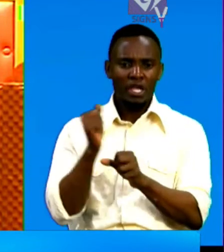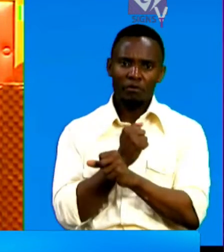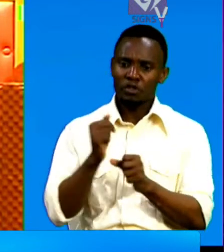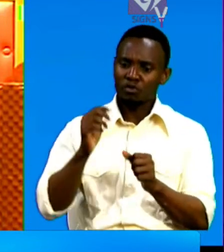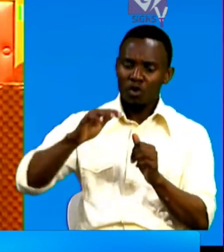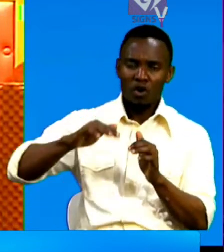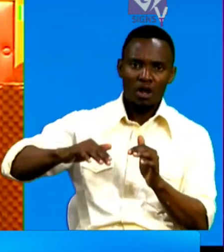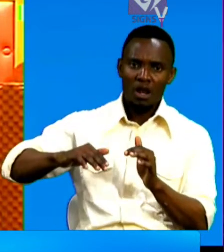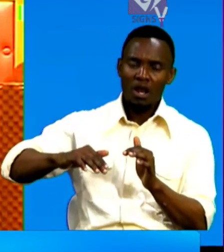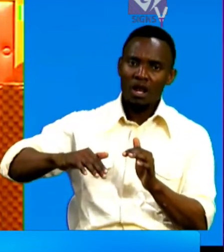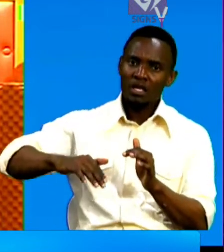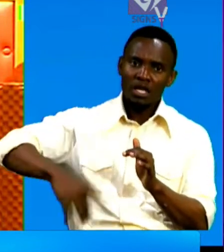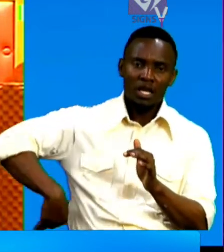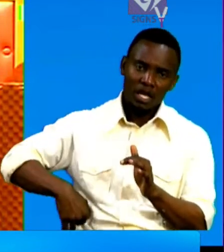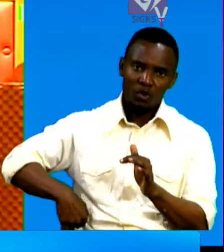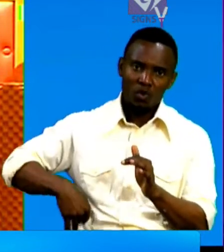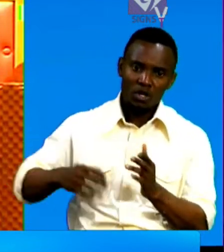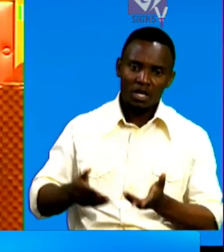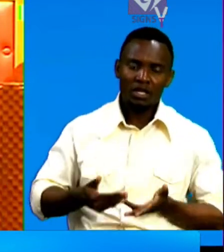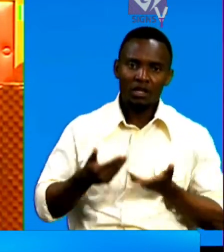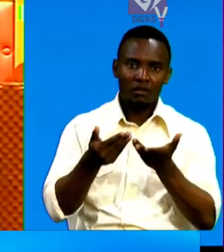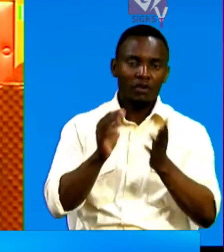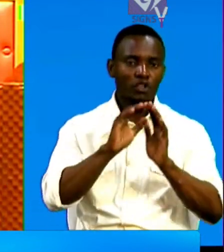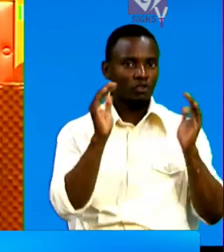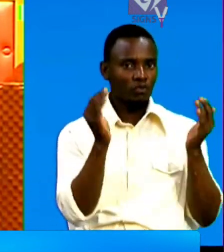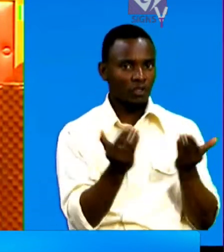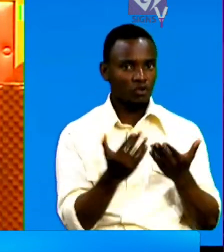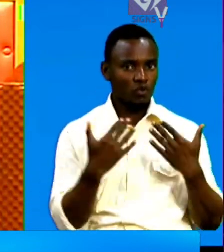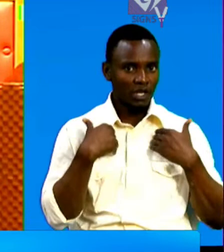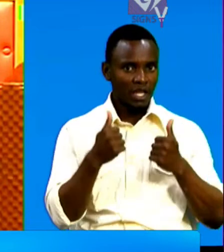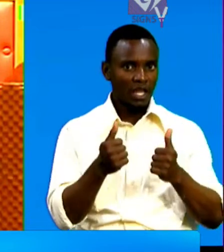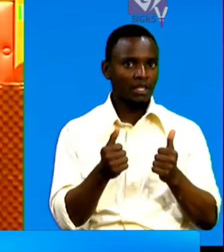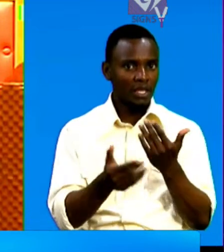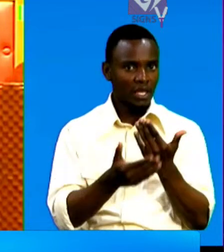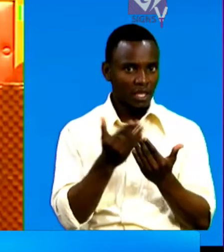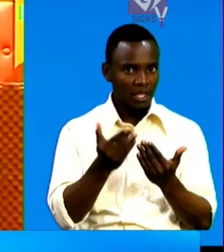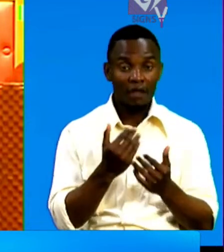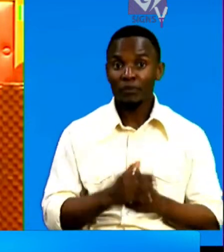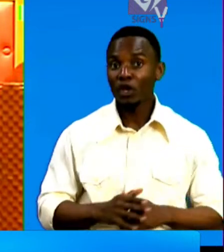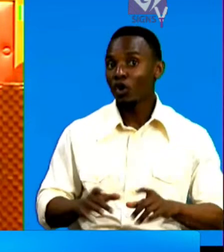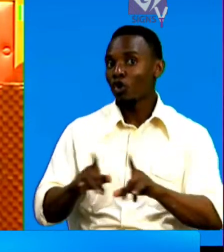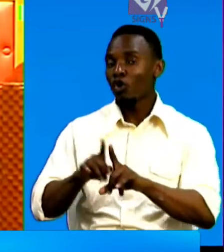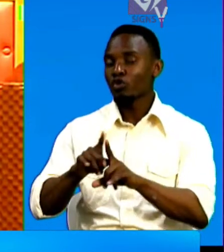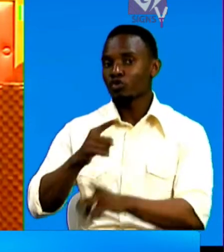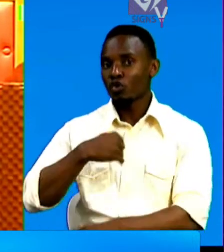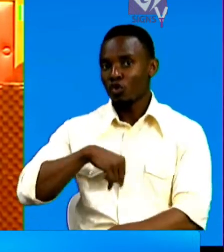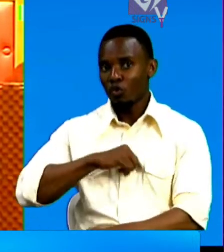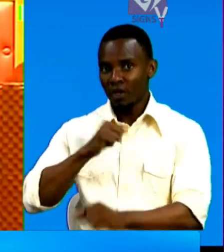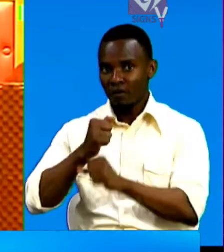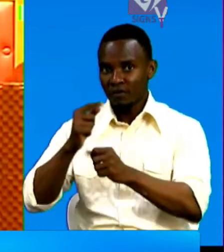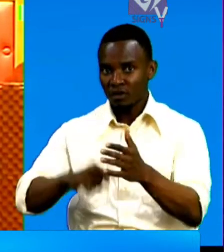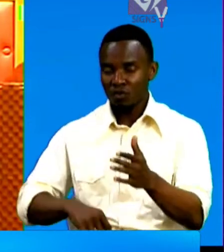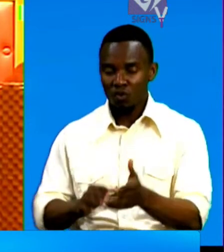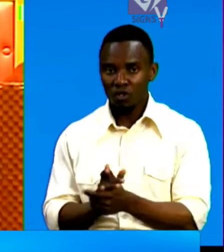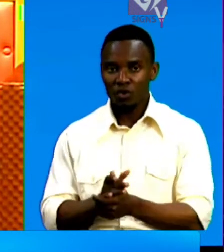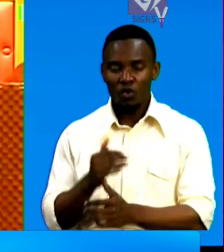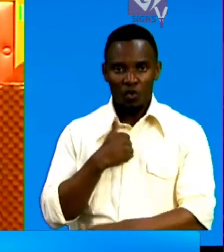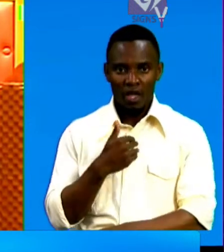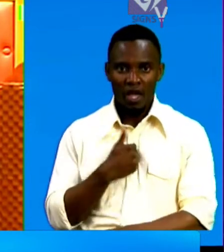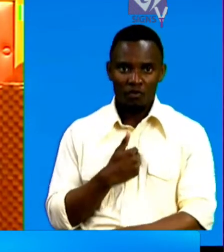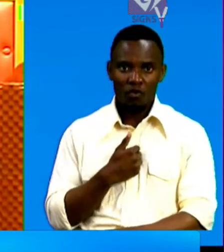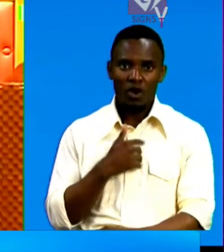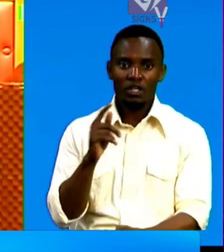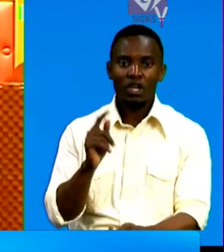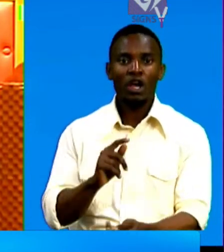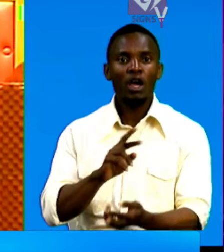of universal health care anymore. Consequently, we have instituted radical reforms in the provision of